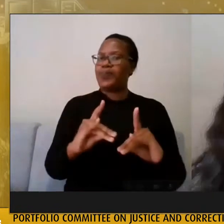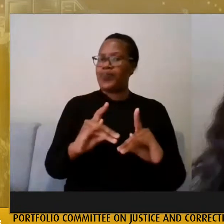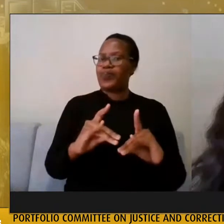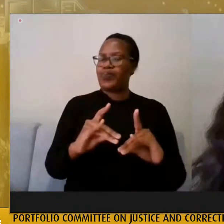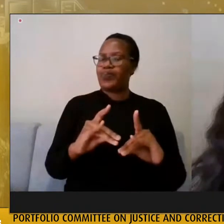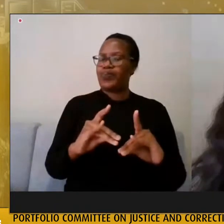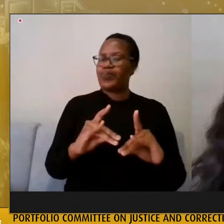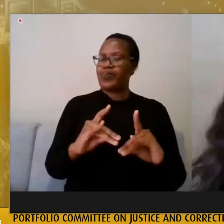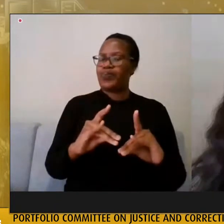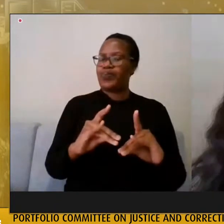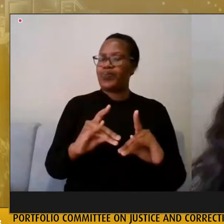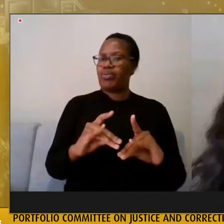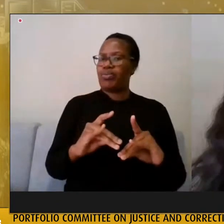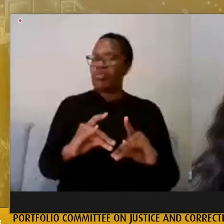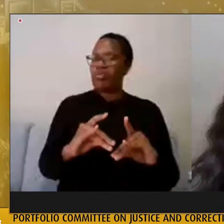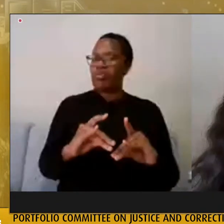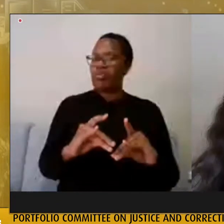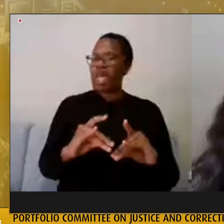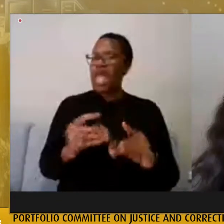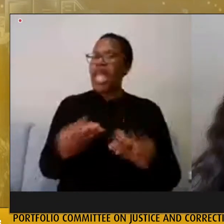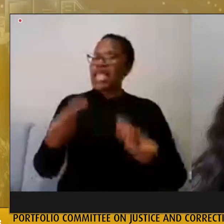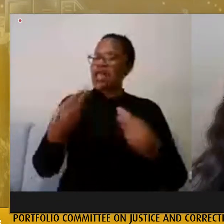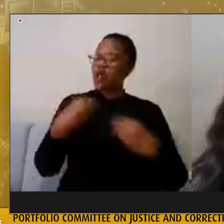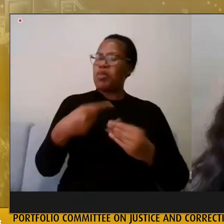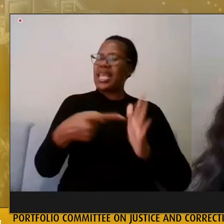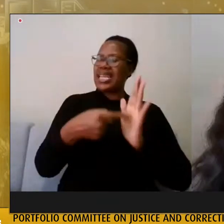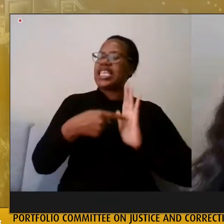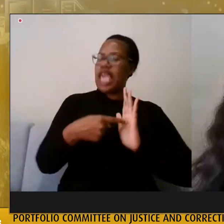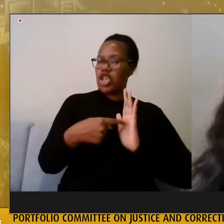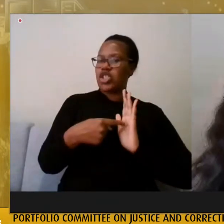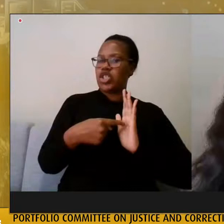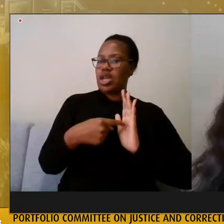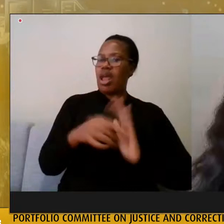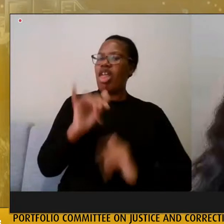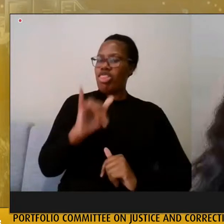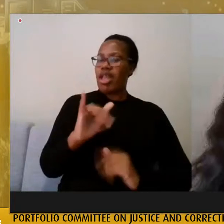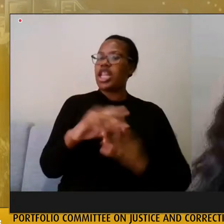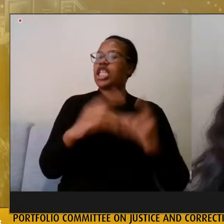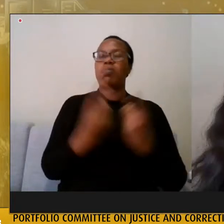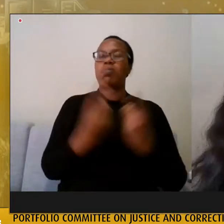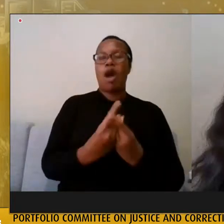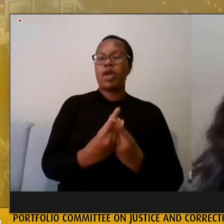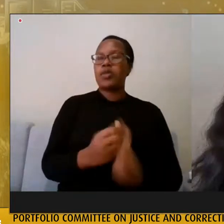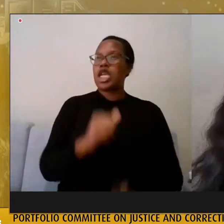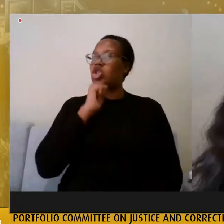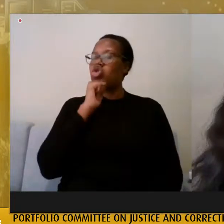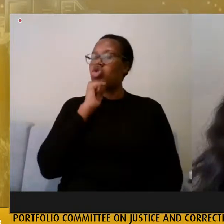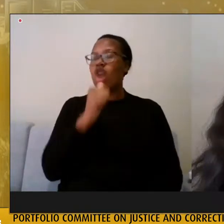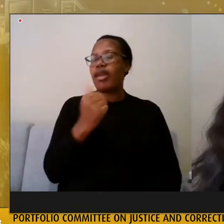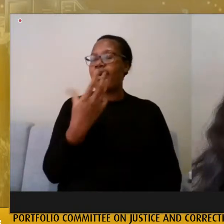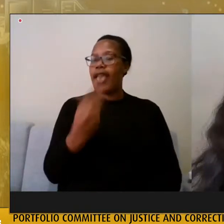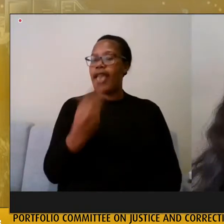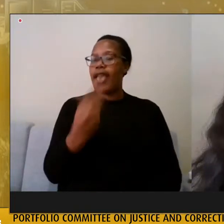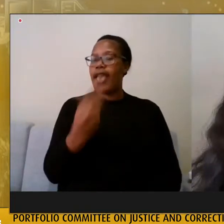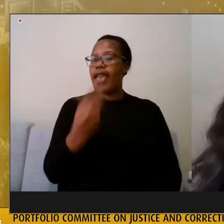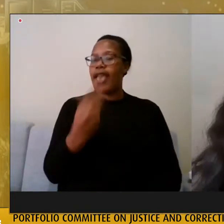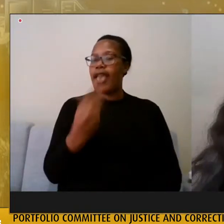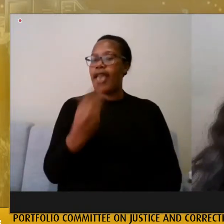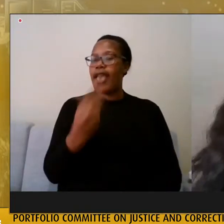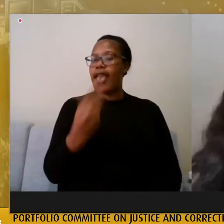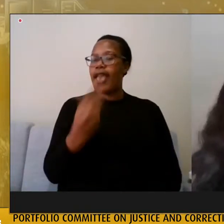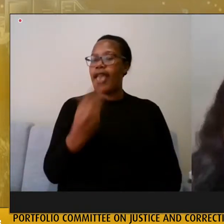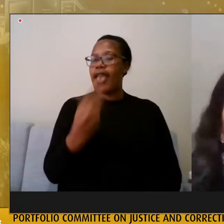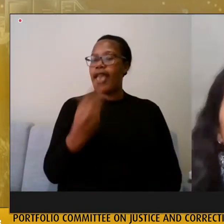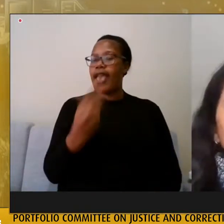It gives you an indication that the department doesn't have a system of tracking